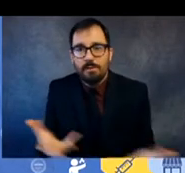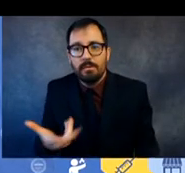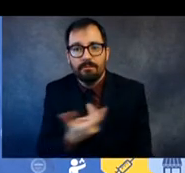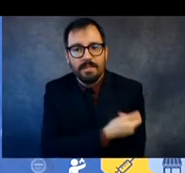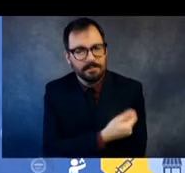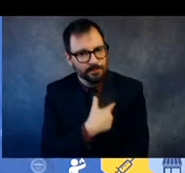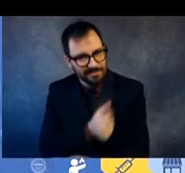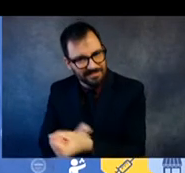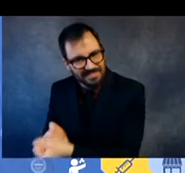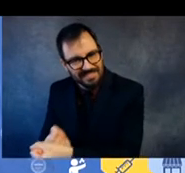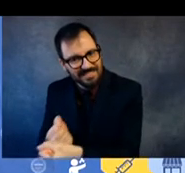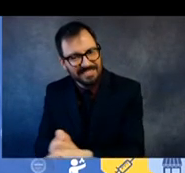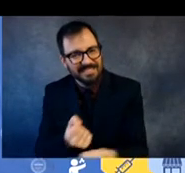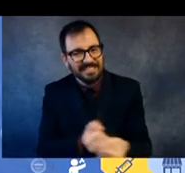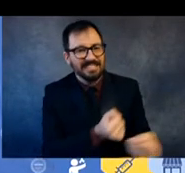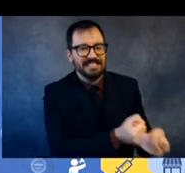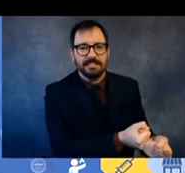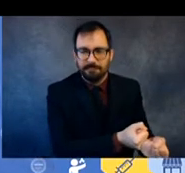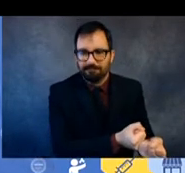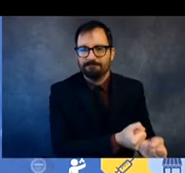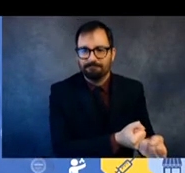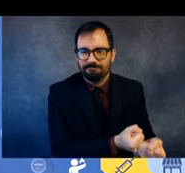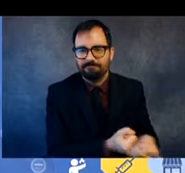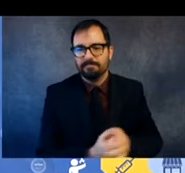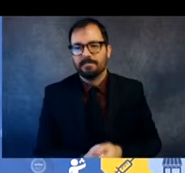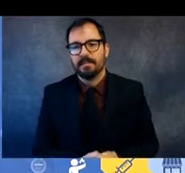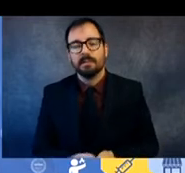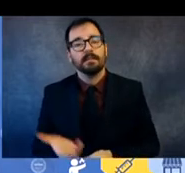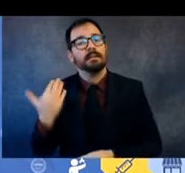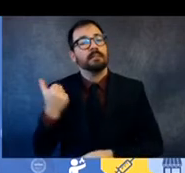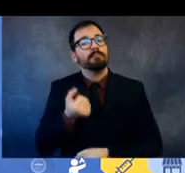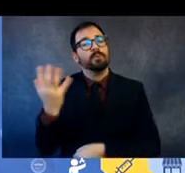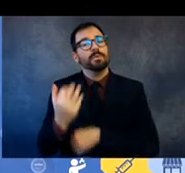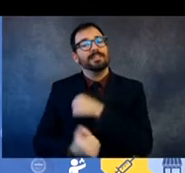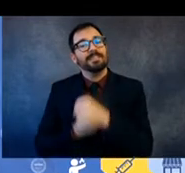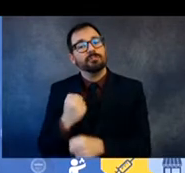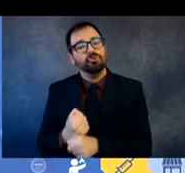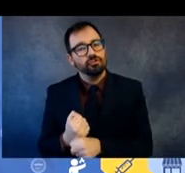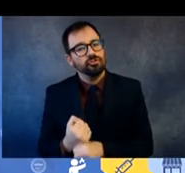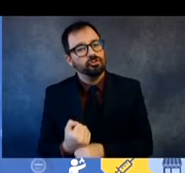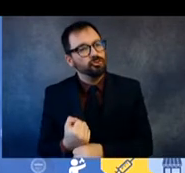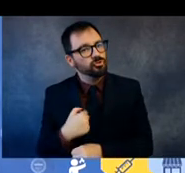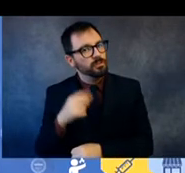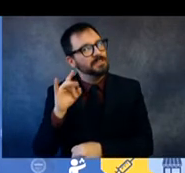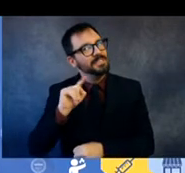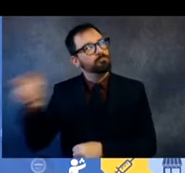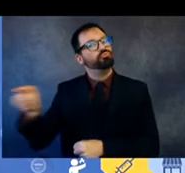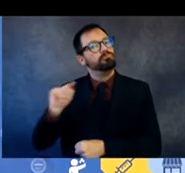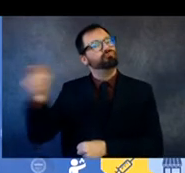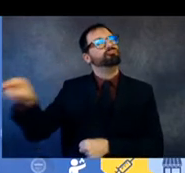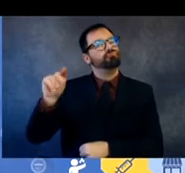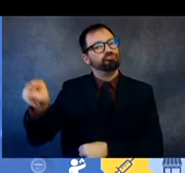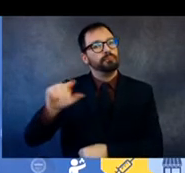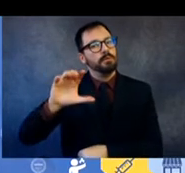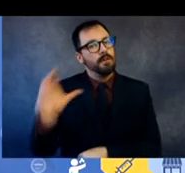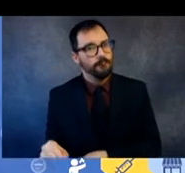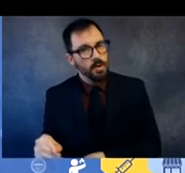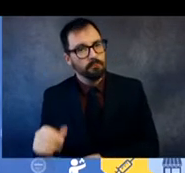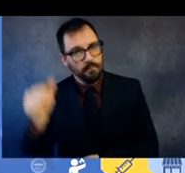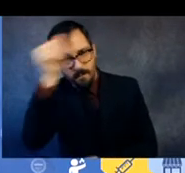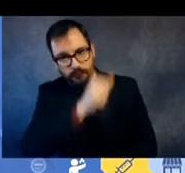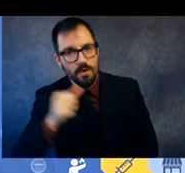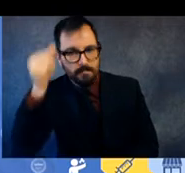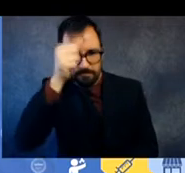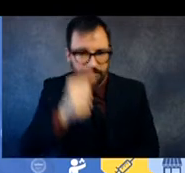And you know, in the past couple of years, I spent a fair amount of time in Africa. I worry about